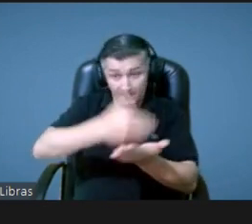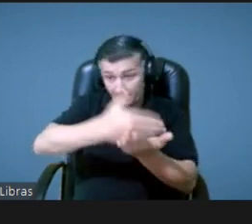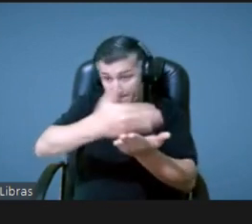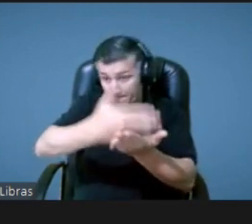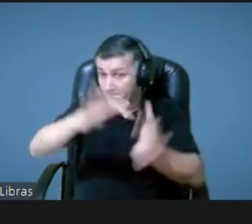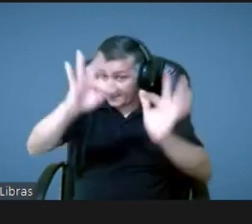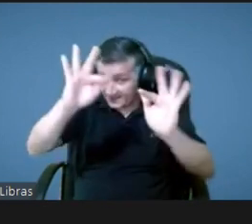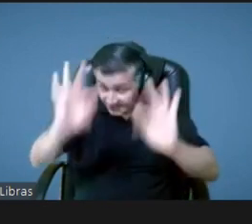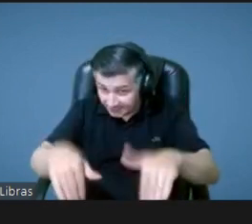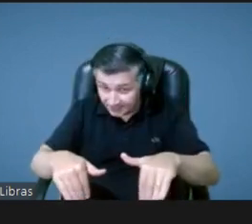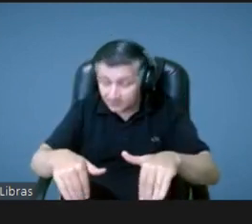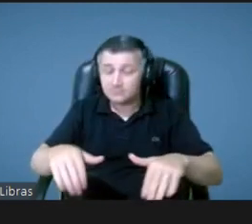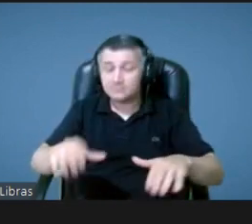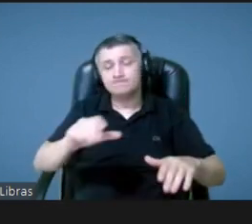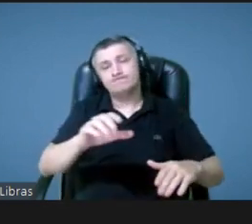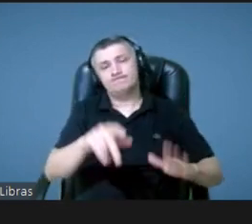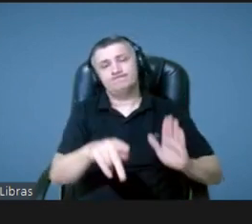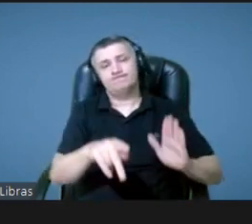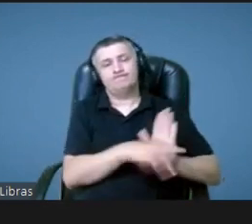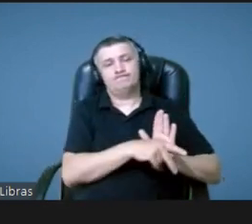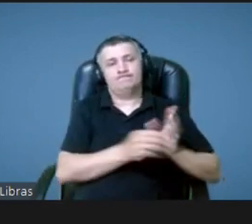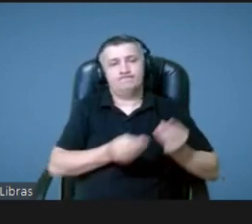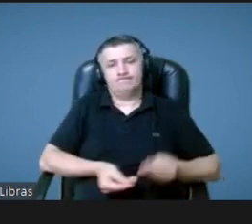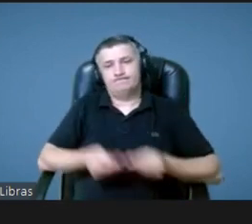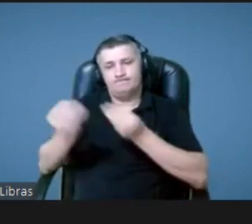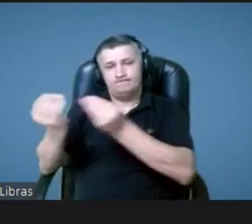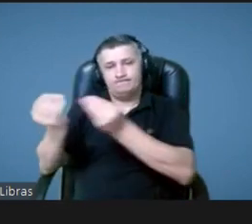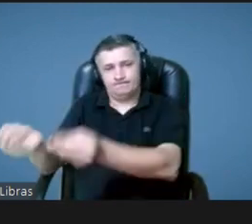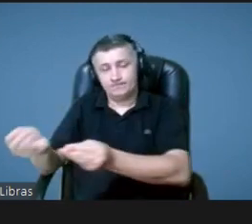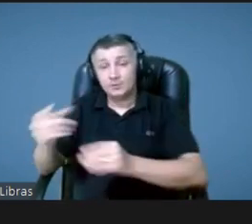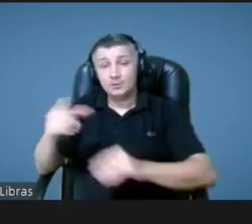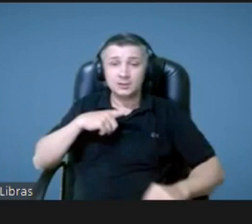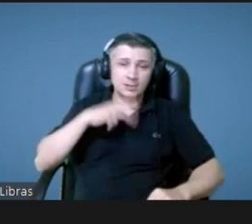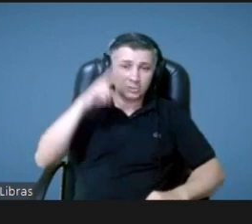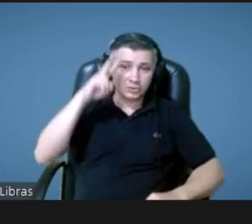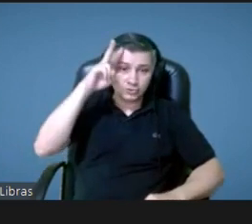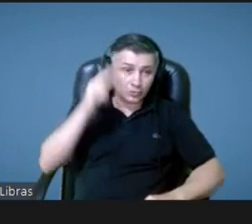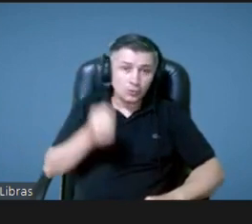that they will own that property.